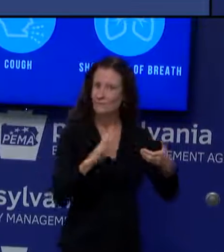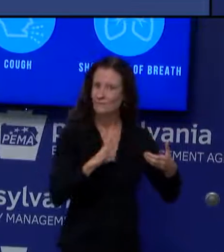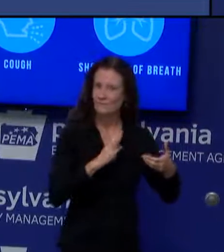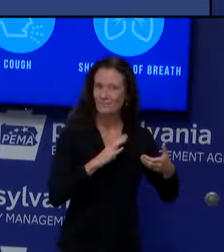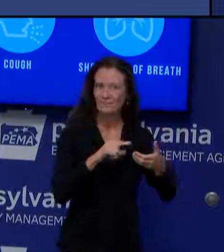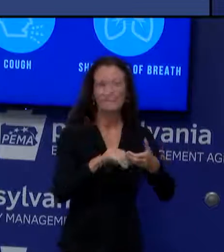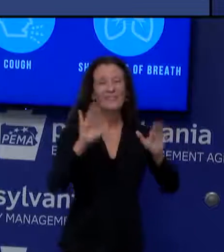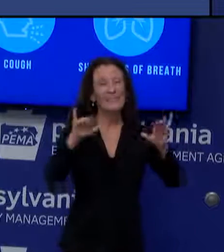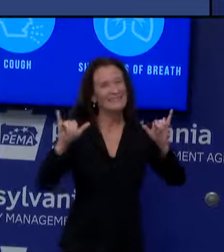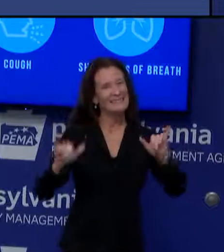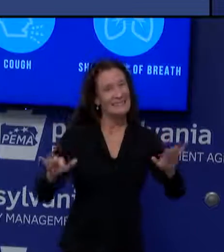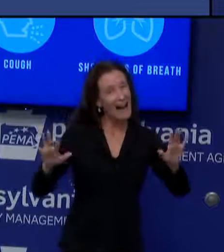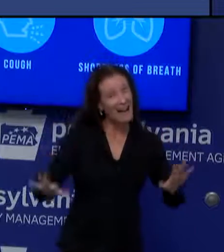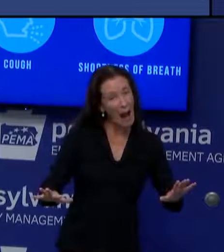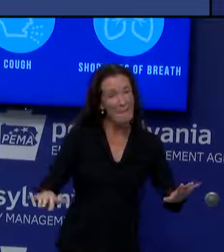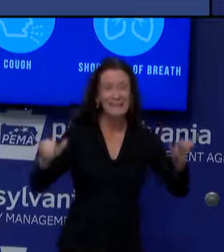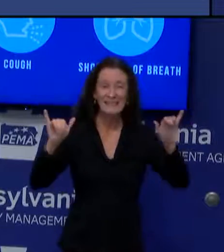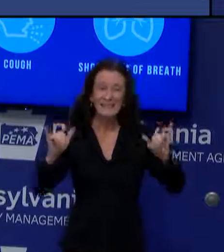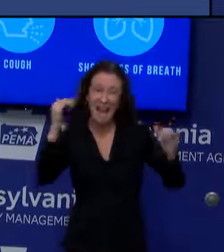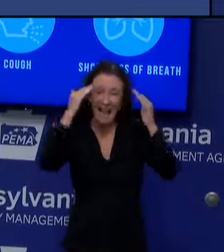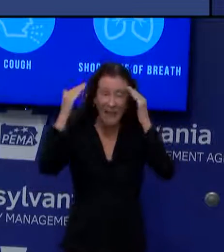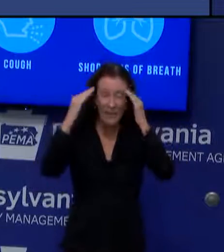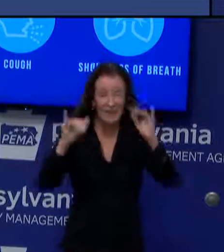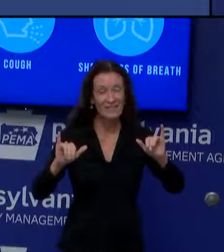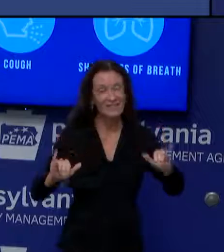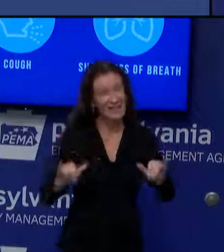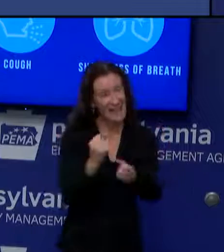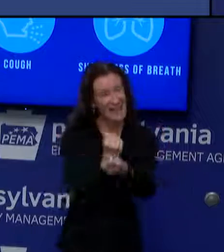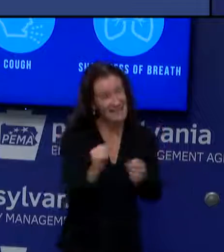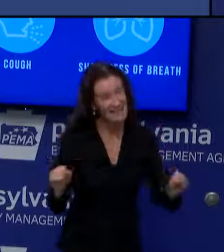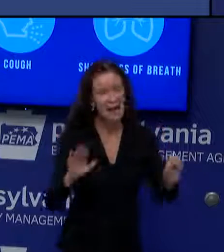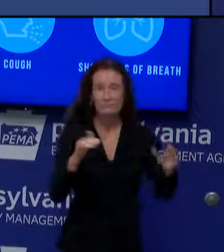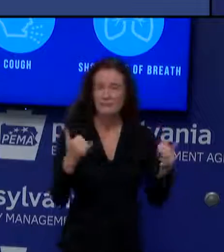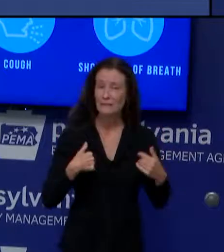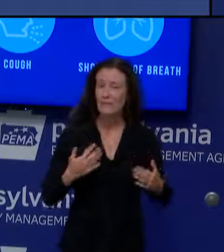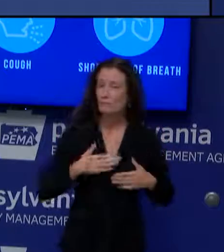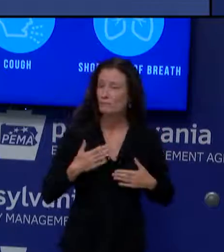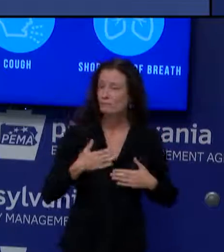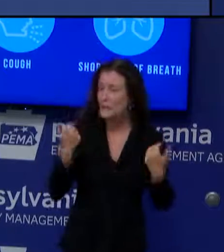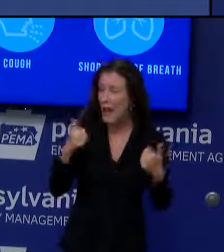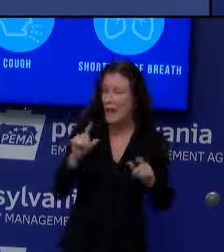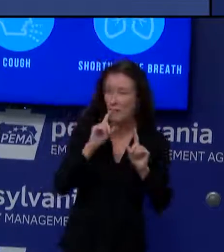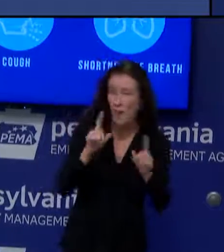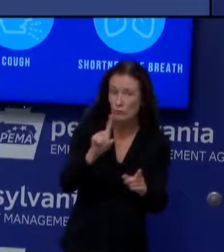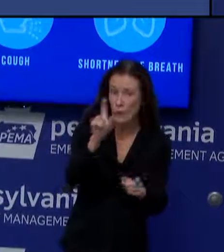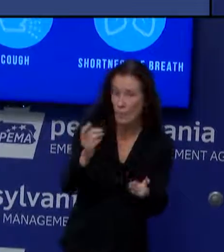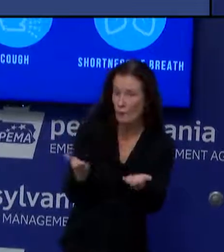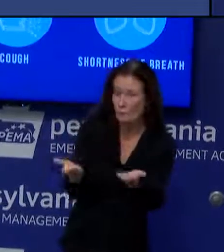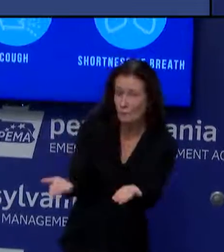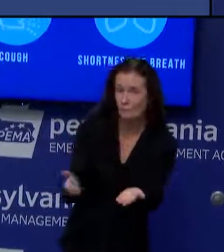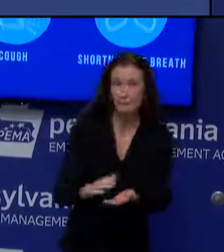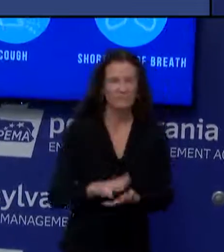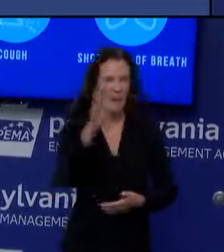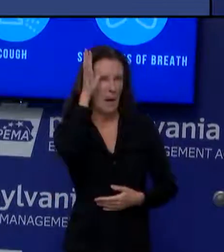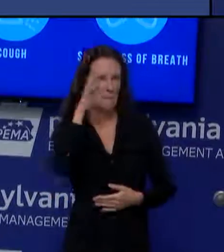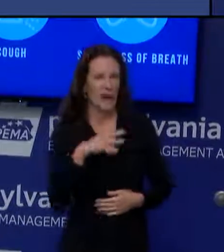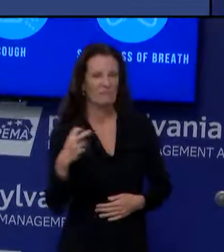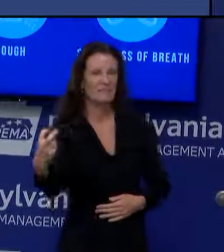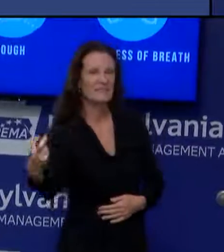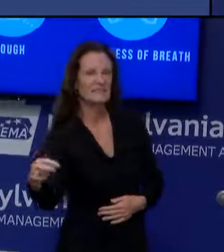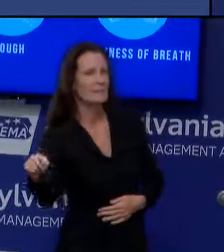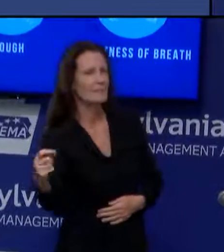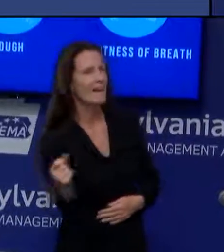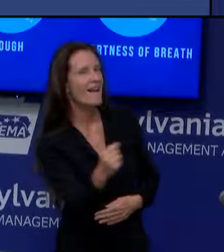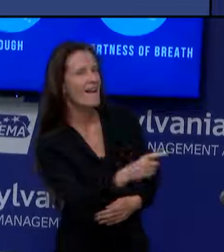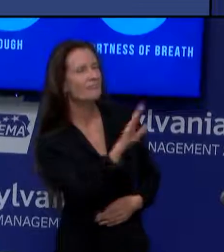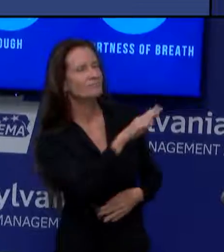and stay safe. And now I'm pleased to answer questions. Dr. Levine, thank you. Do you have a number of